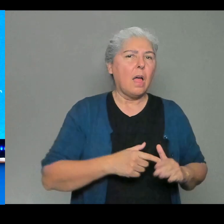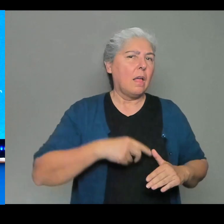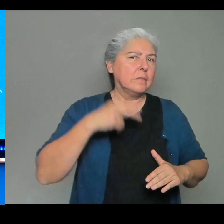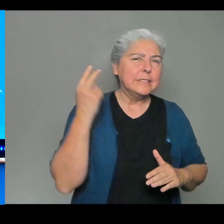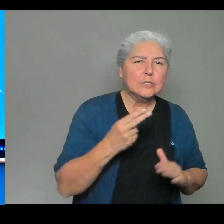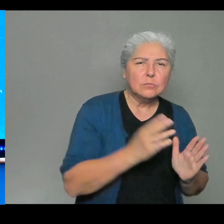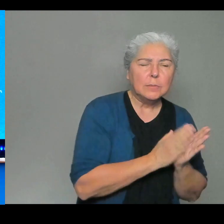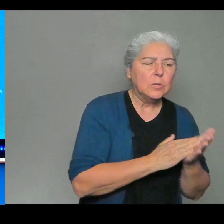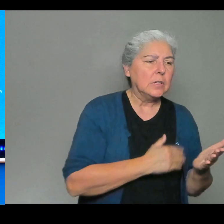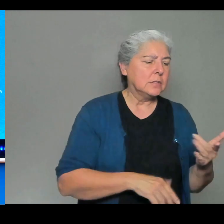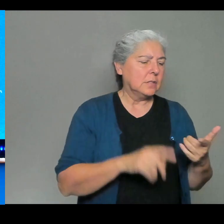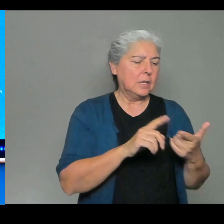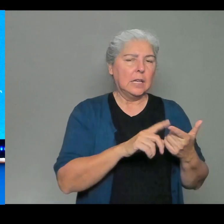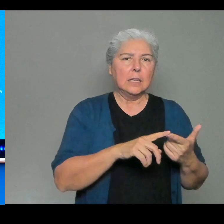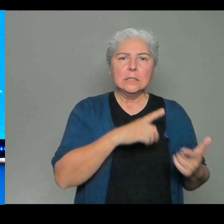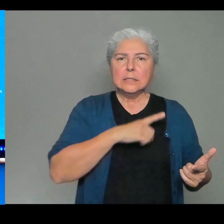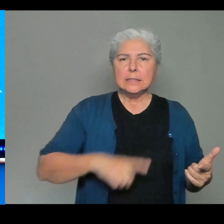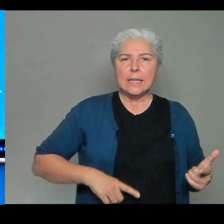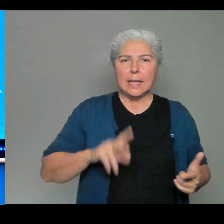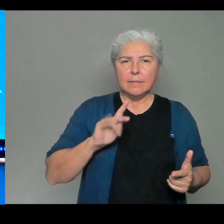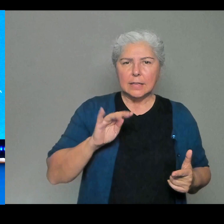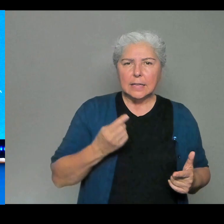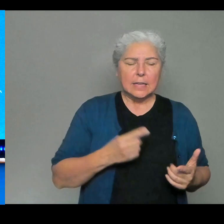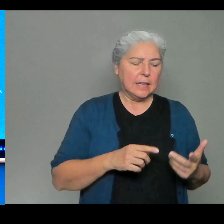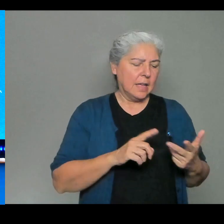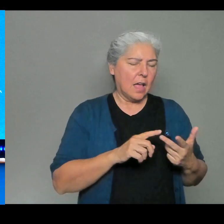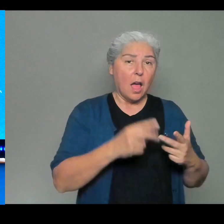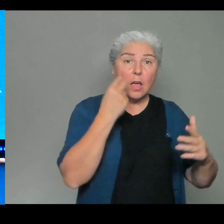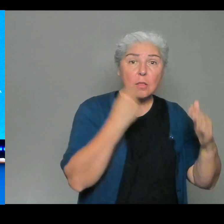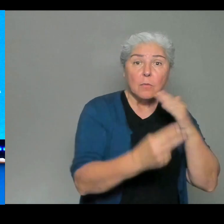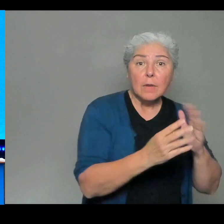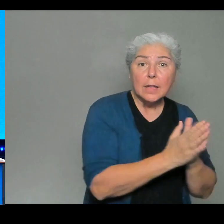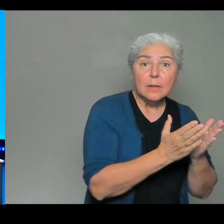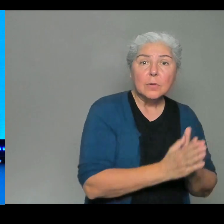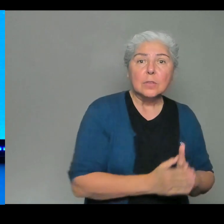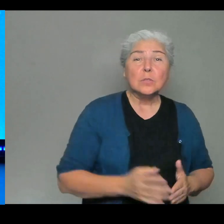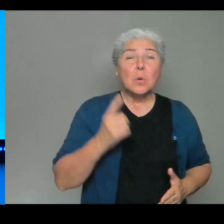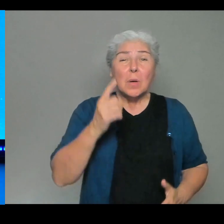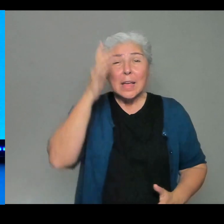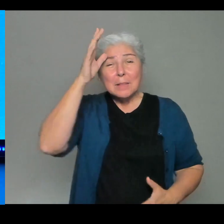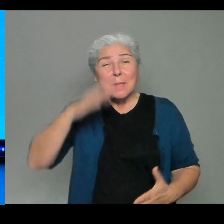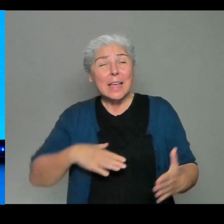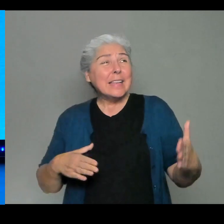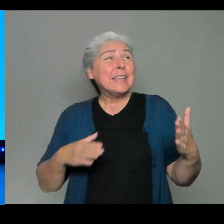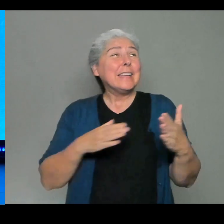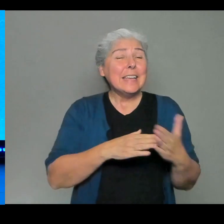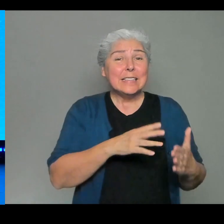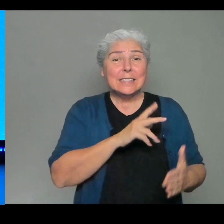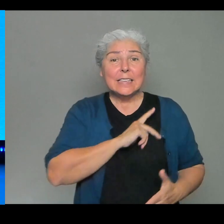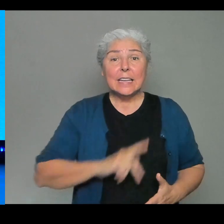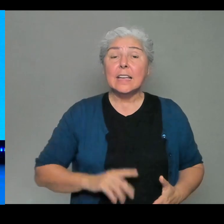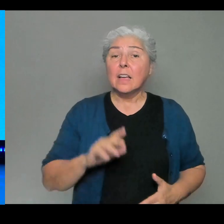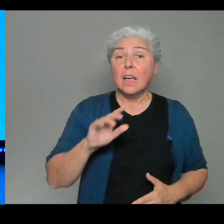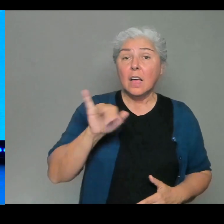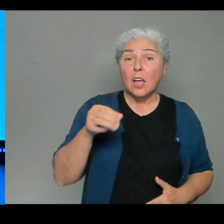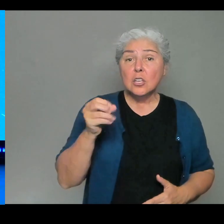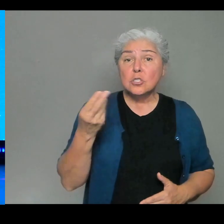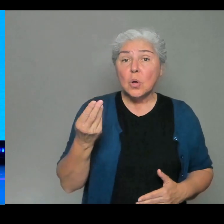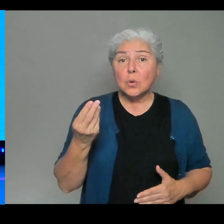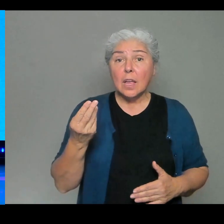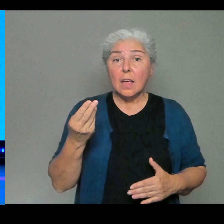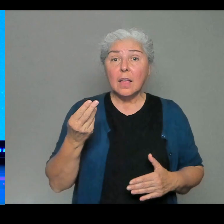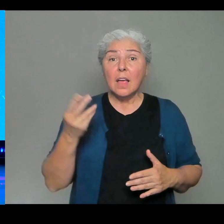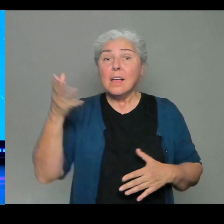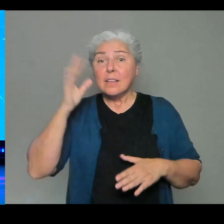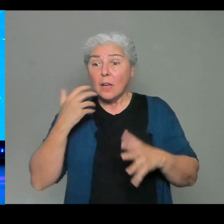the law where Moses was, the historical books where David was, or the prophetic books, all the prophets, one guy against a king. Jonah sent